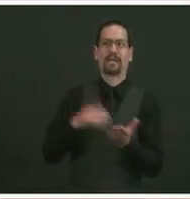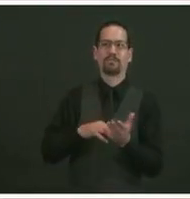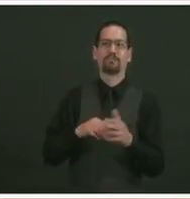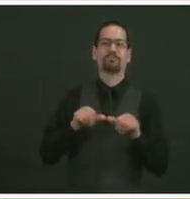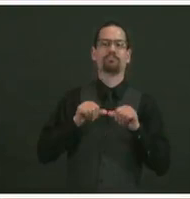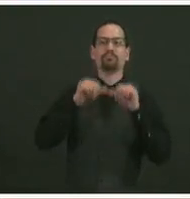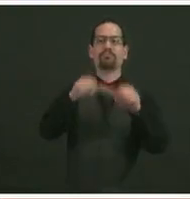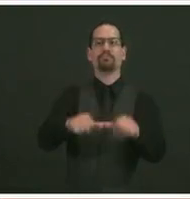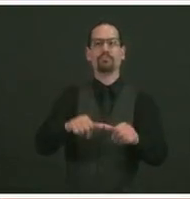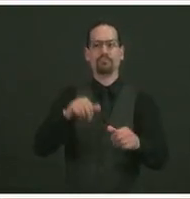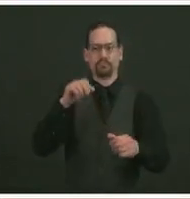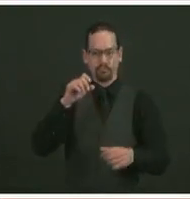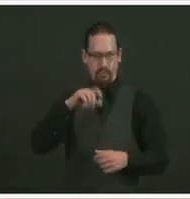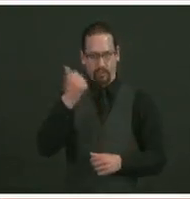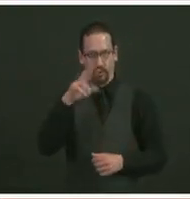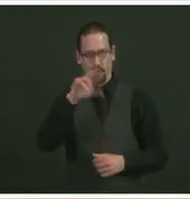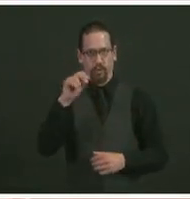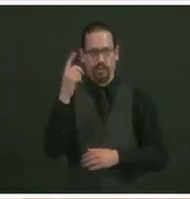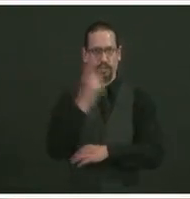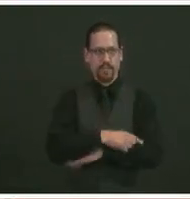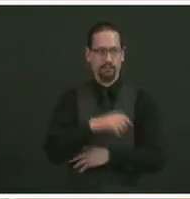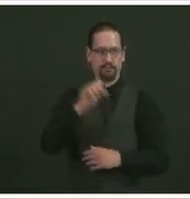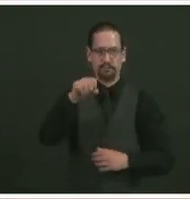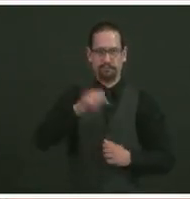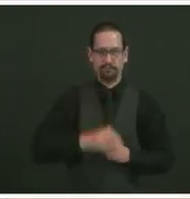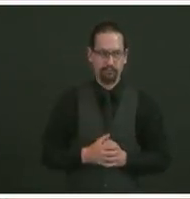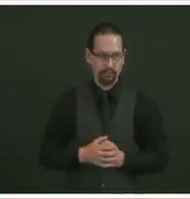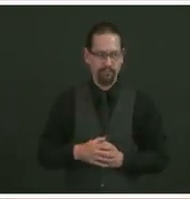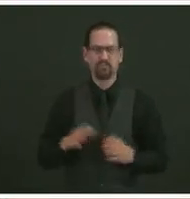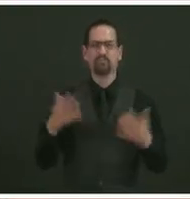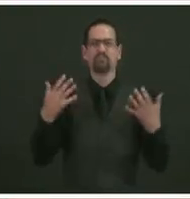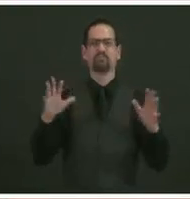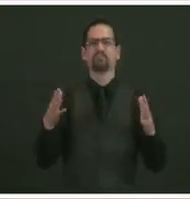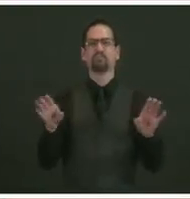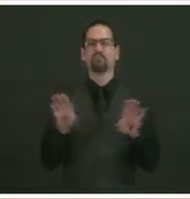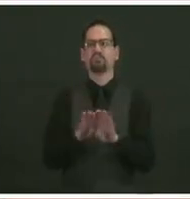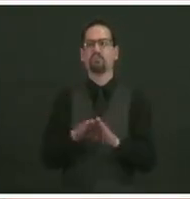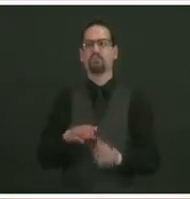Thank you, everyone. God, I'm glad someone's reading all the fine print of these executive orders. All right. Thank you.